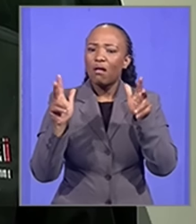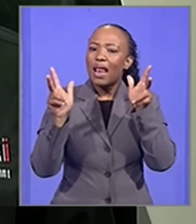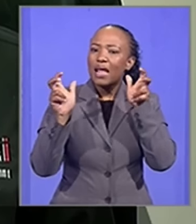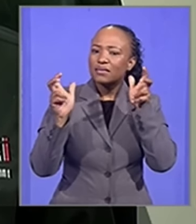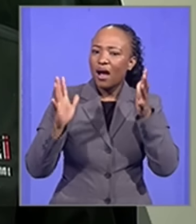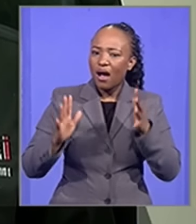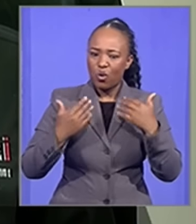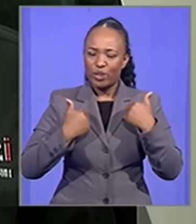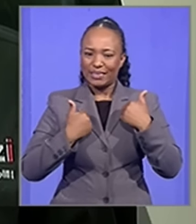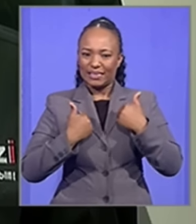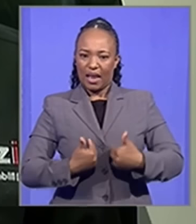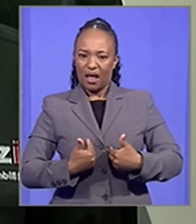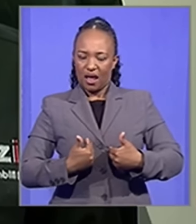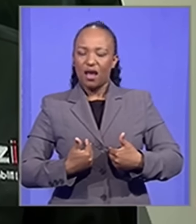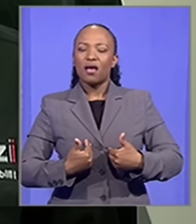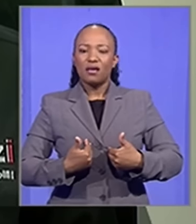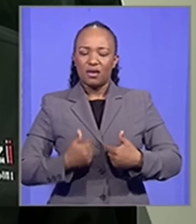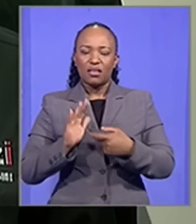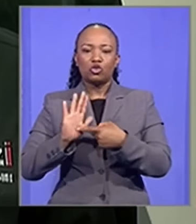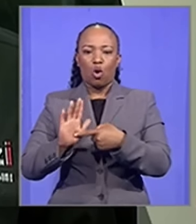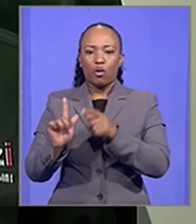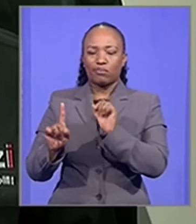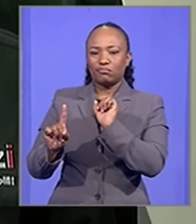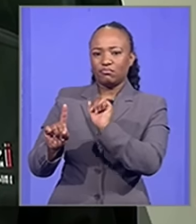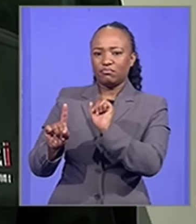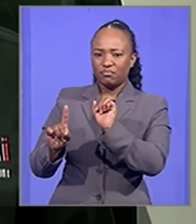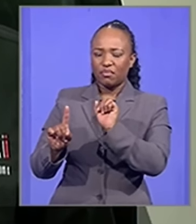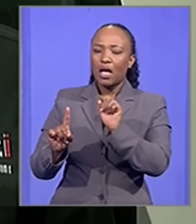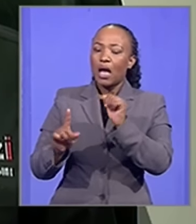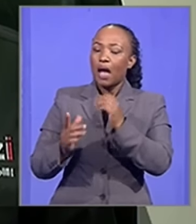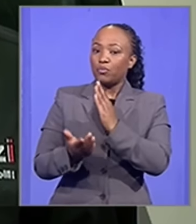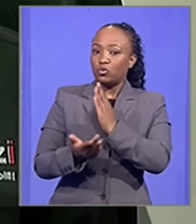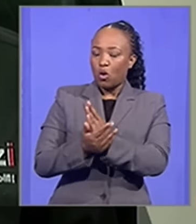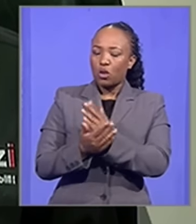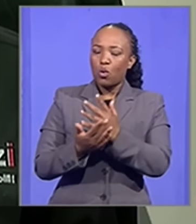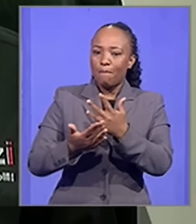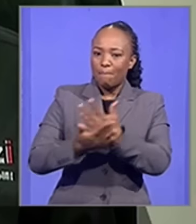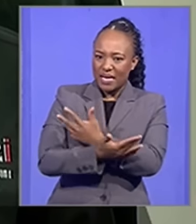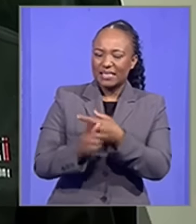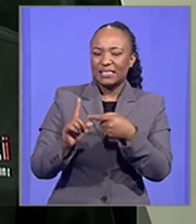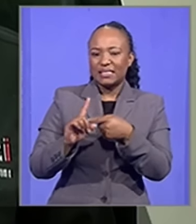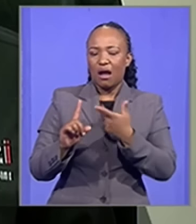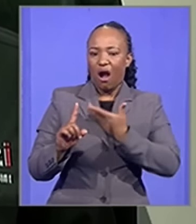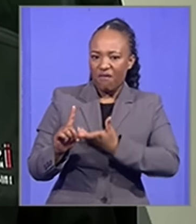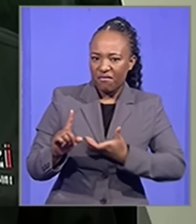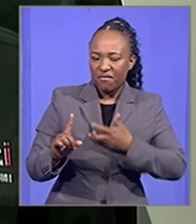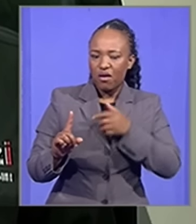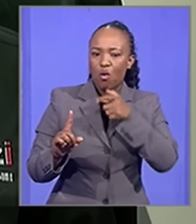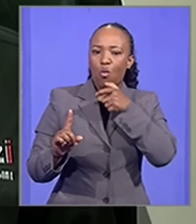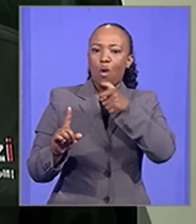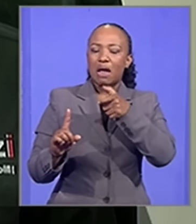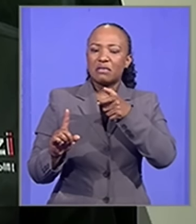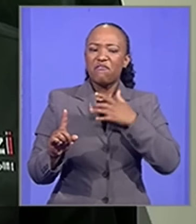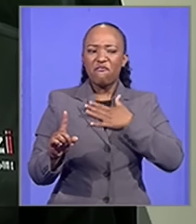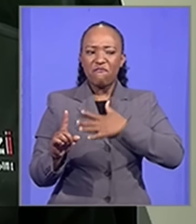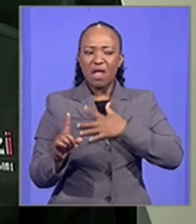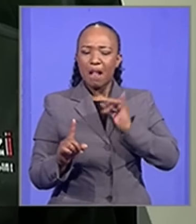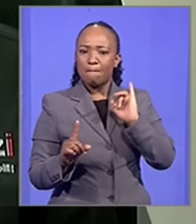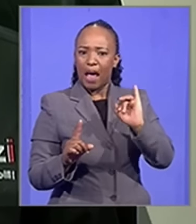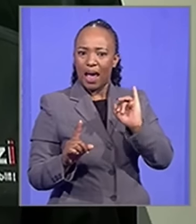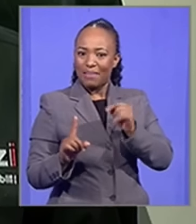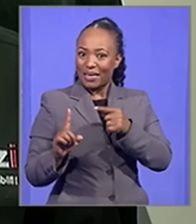during her show. And I know that they will really, really miss her comforting words and her ability to make you feel good even when your situation